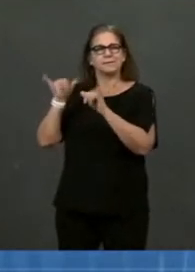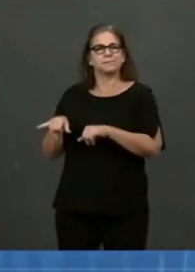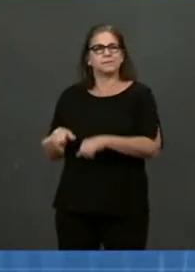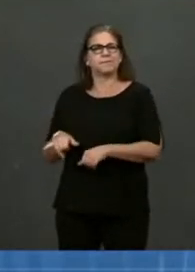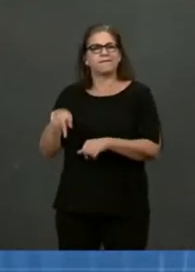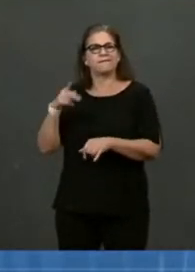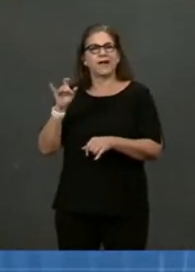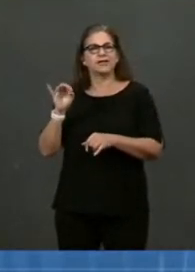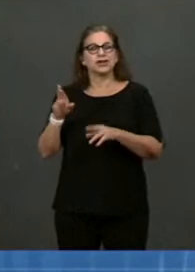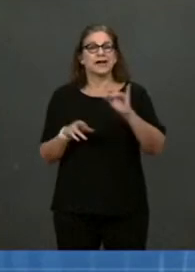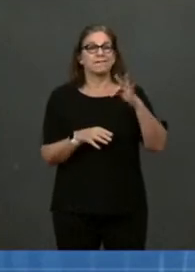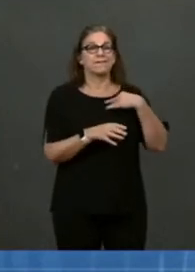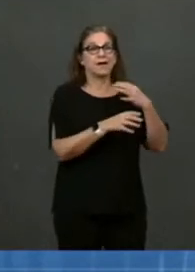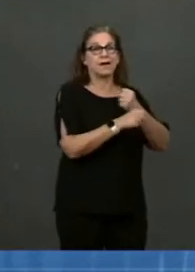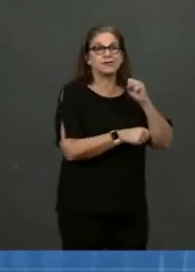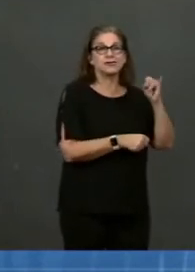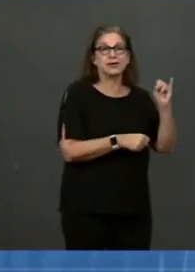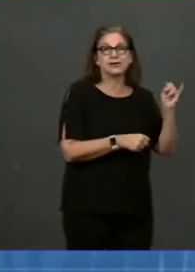boost. Sorry.